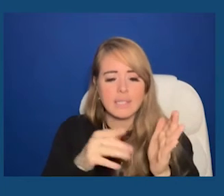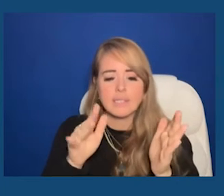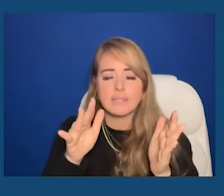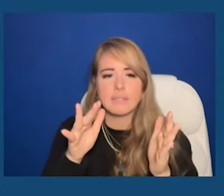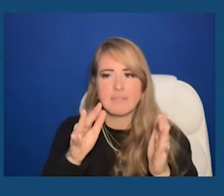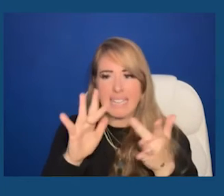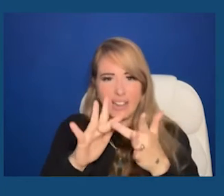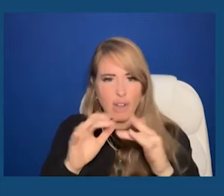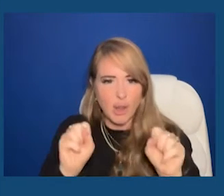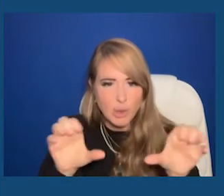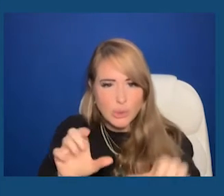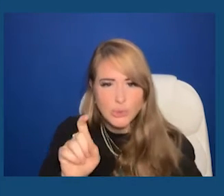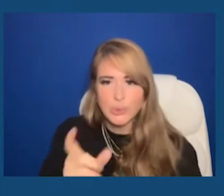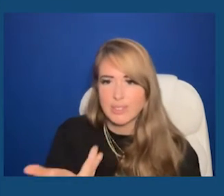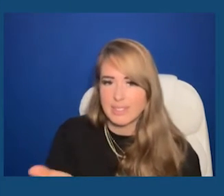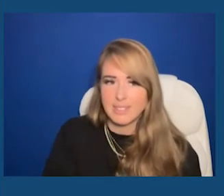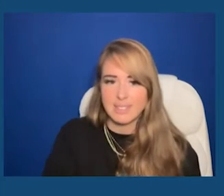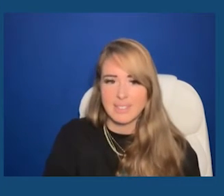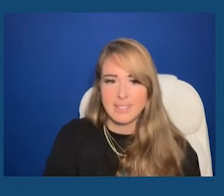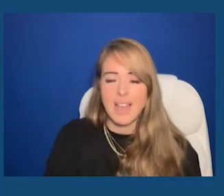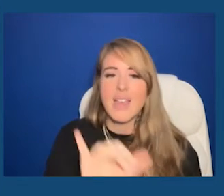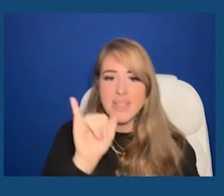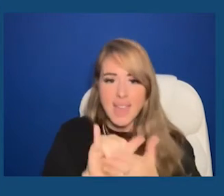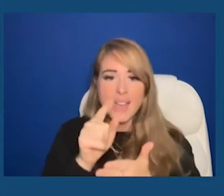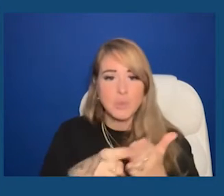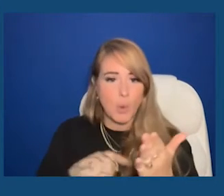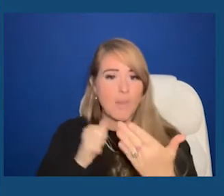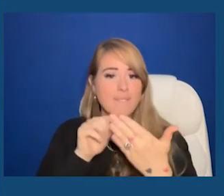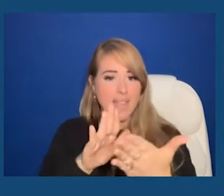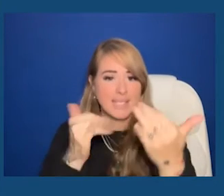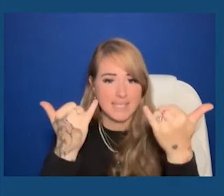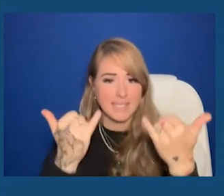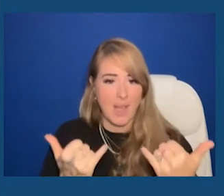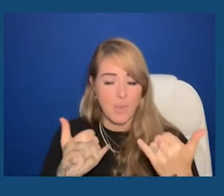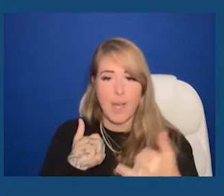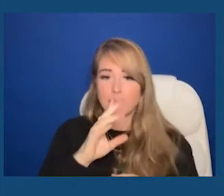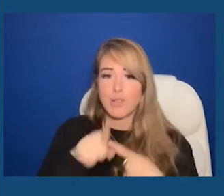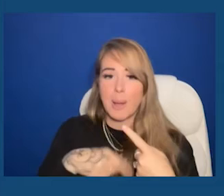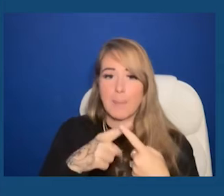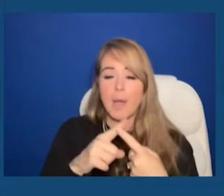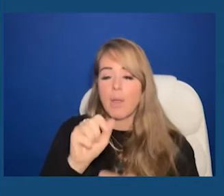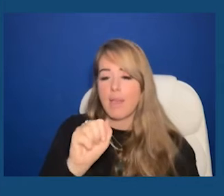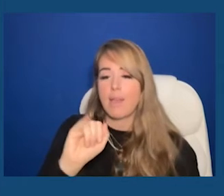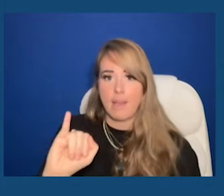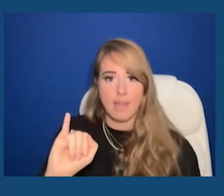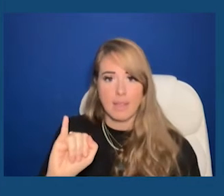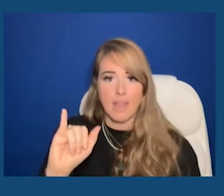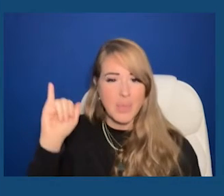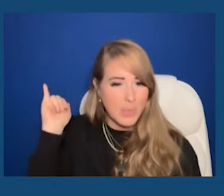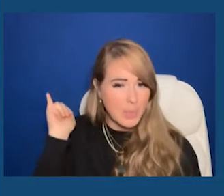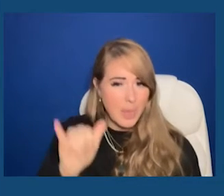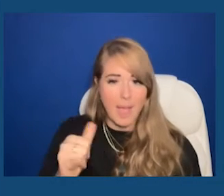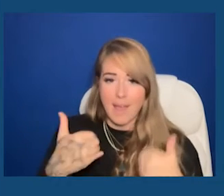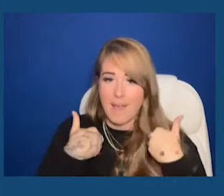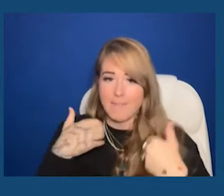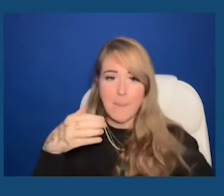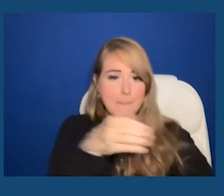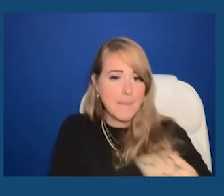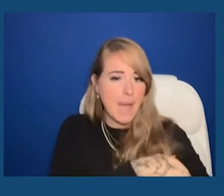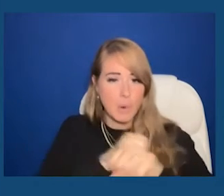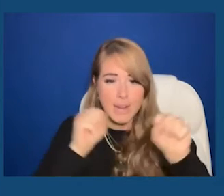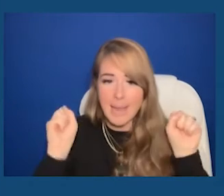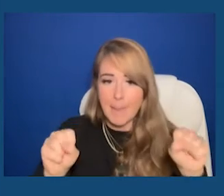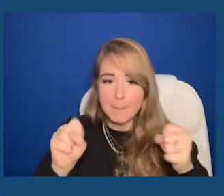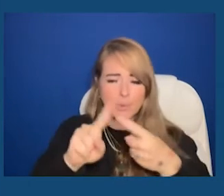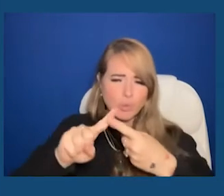do? That is what we're facing right now when I talk about artificial intelligence. That has the power, the capability to